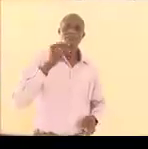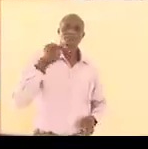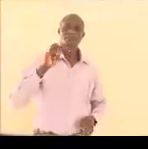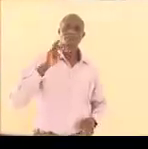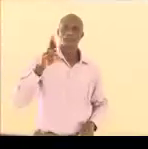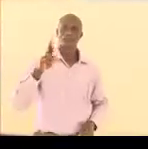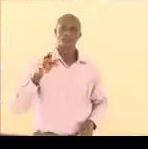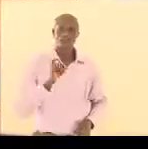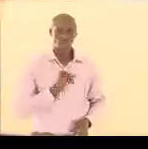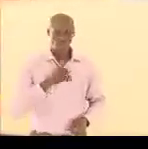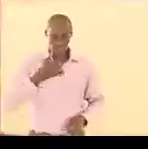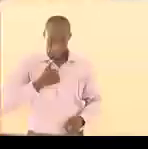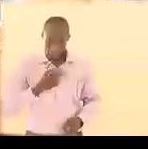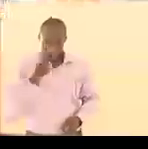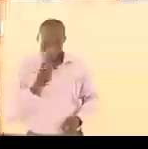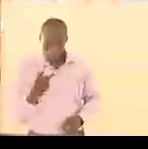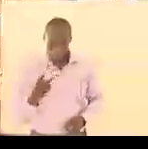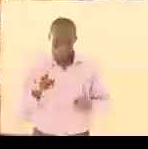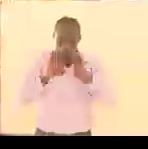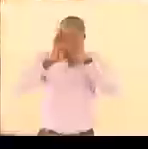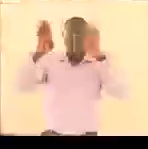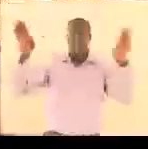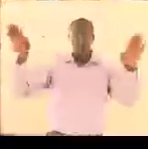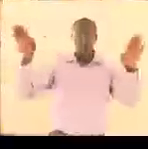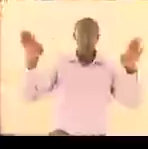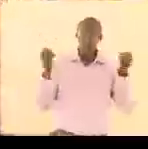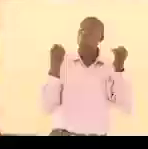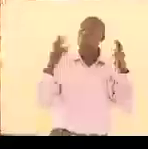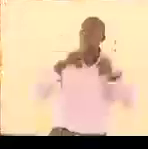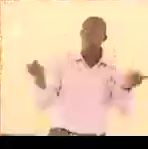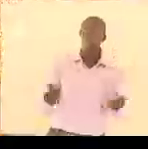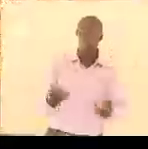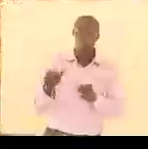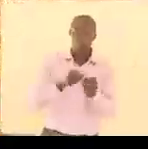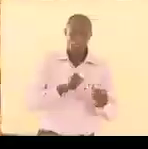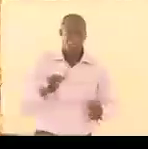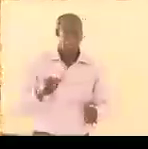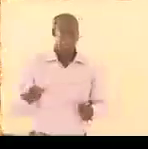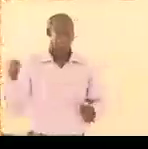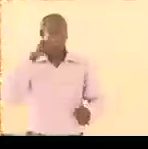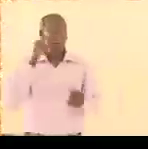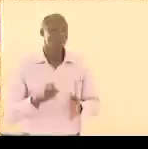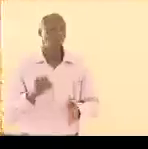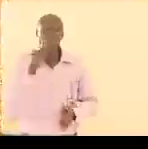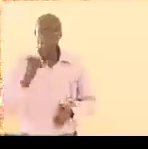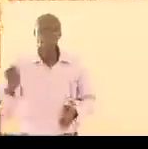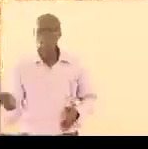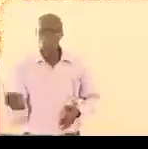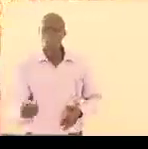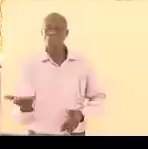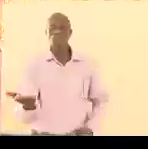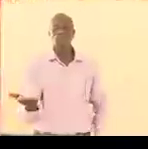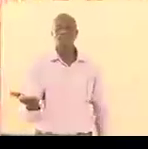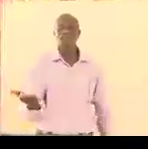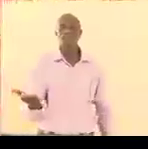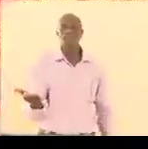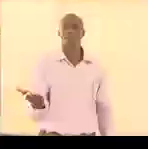Bet Niger. Ah, I have seen the signboard in 101 places in Abuja. So every Nigerian is now a gambler.